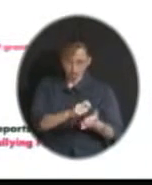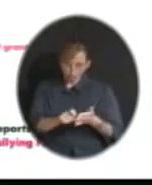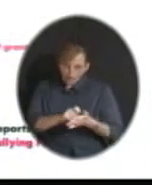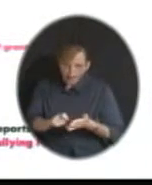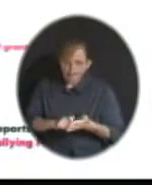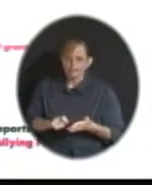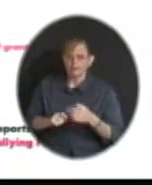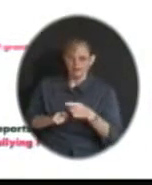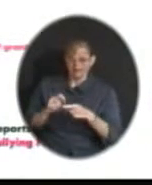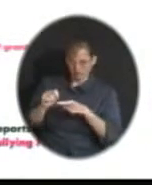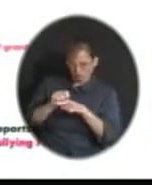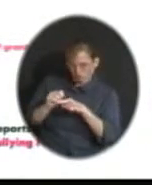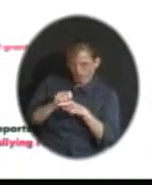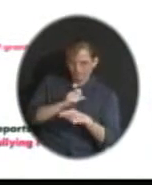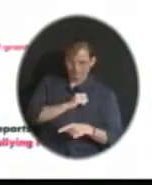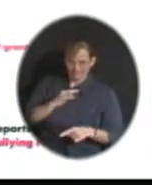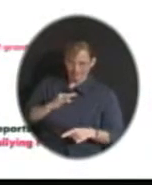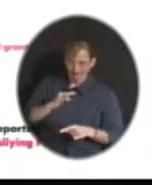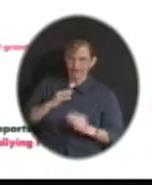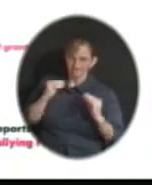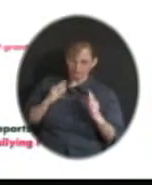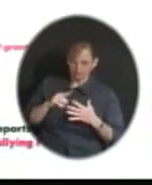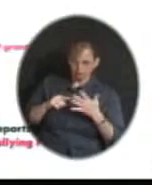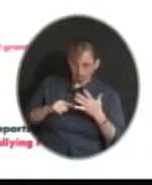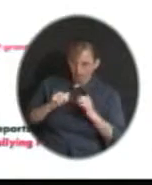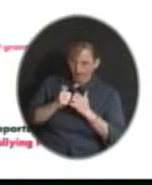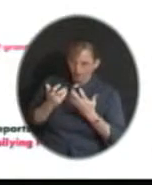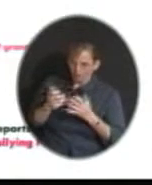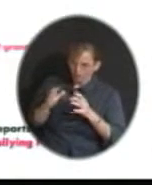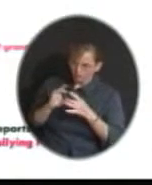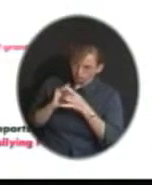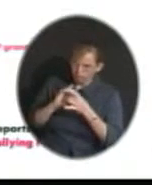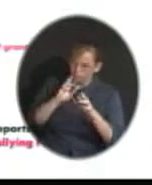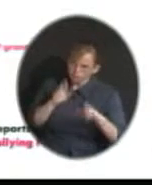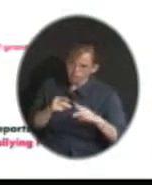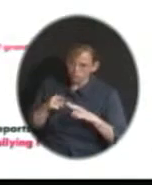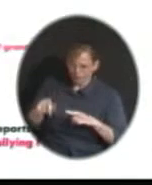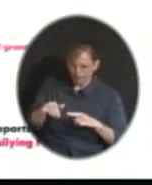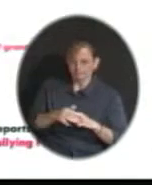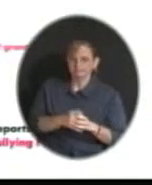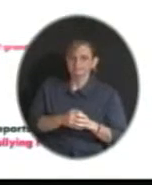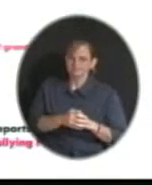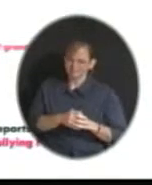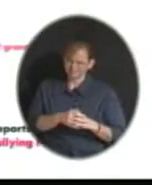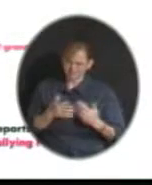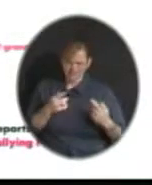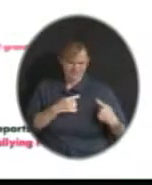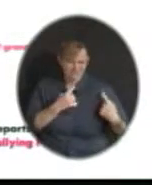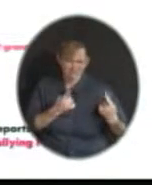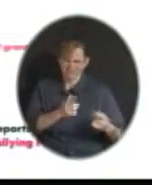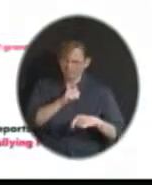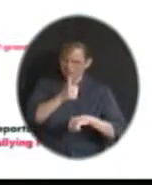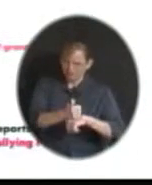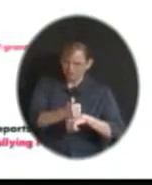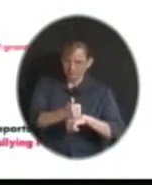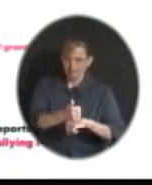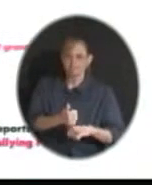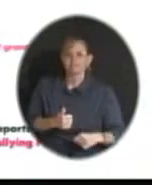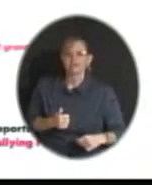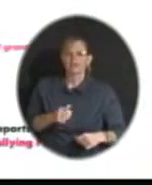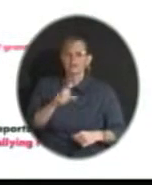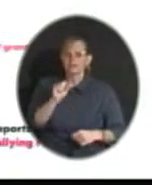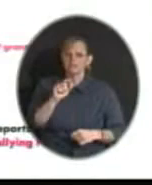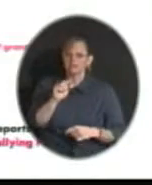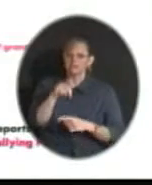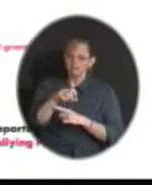do, how they're addressing it at each building level, and we collect that every year, and that's been in place. Steps to Respect is